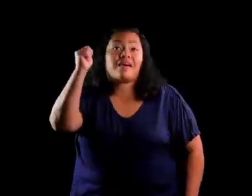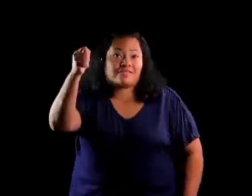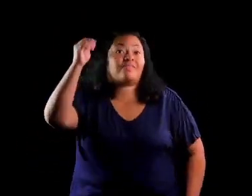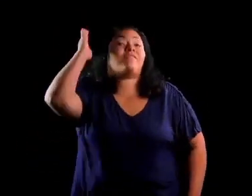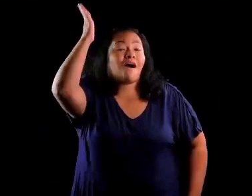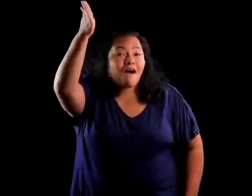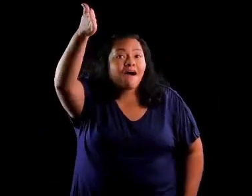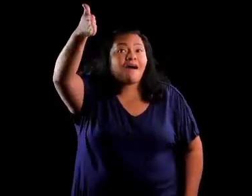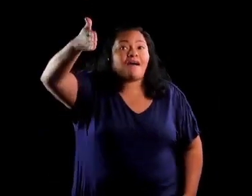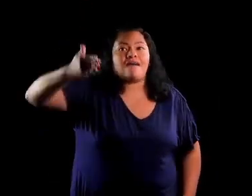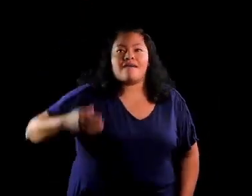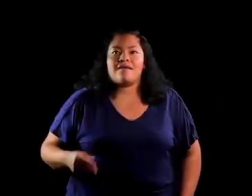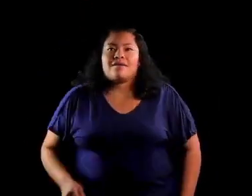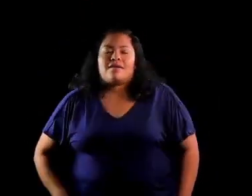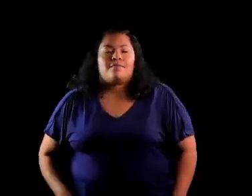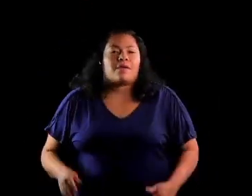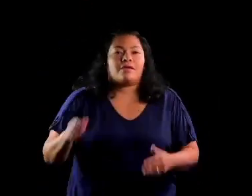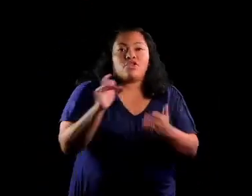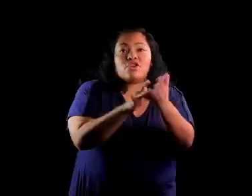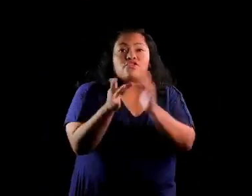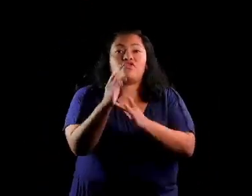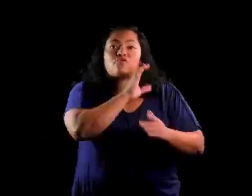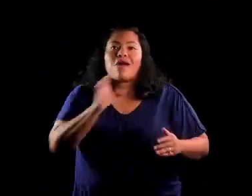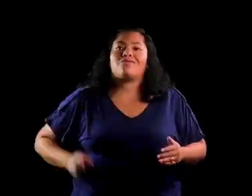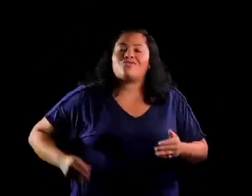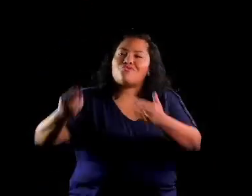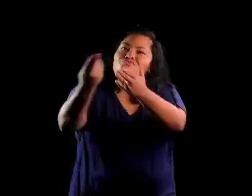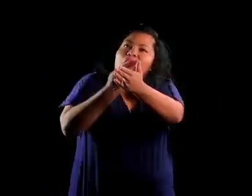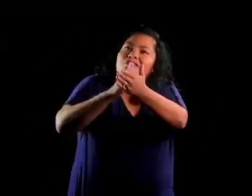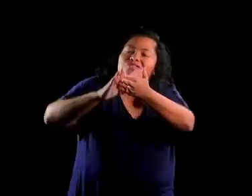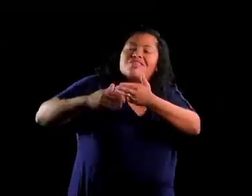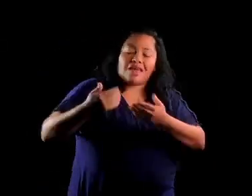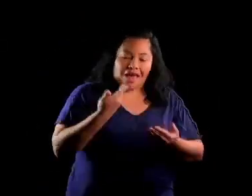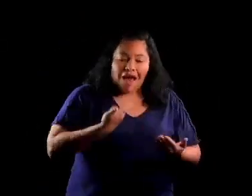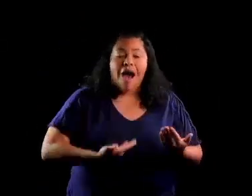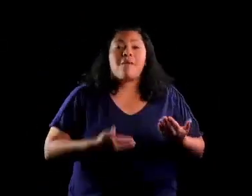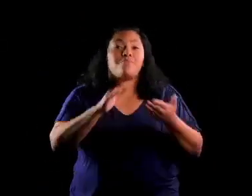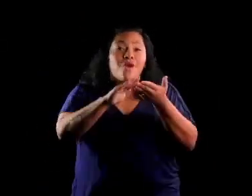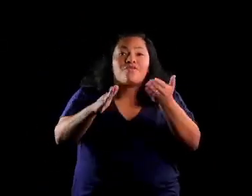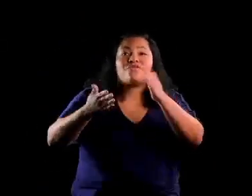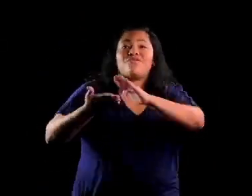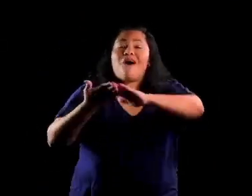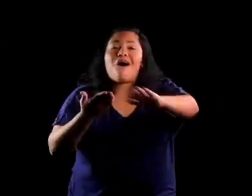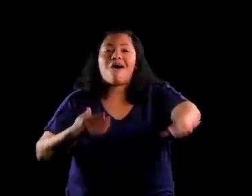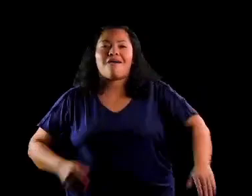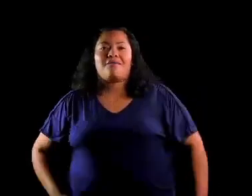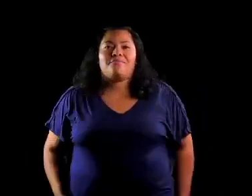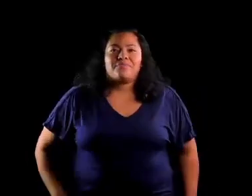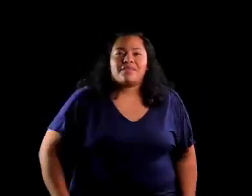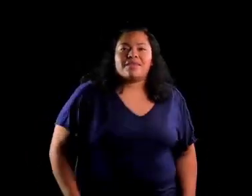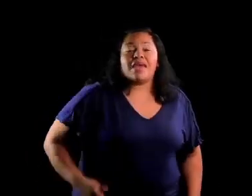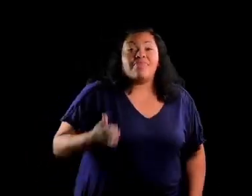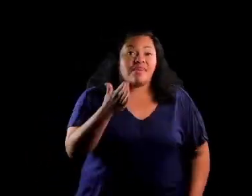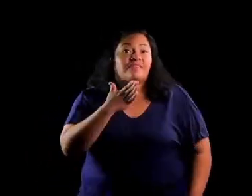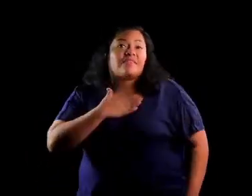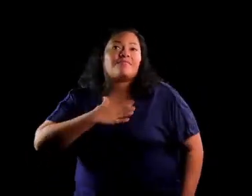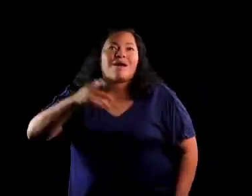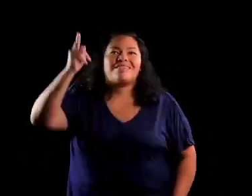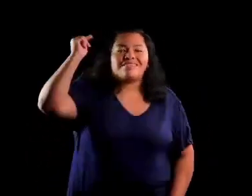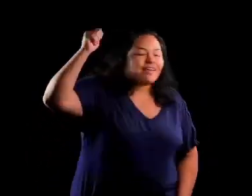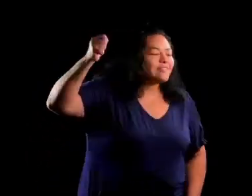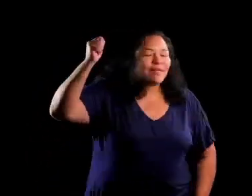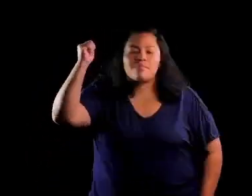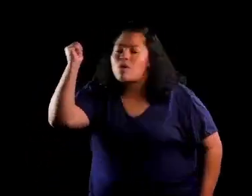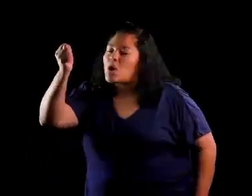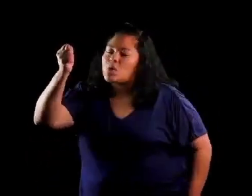I'll testify. By Jesus Christ the righteous, I'm justified. Oh, this is